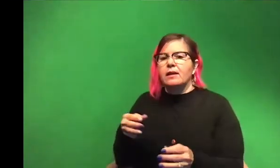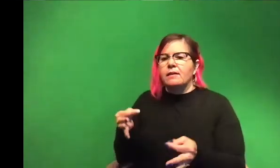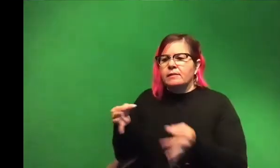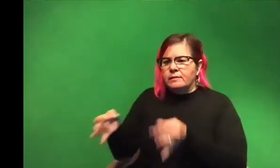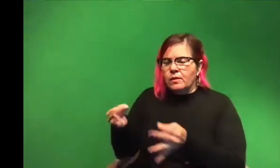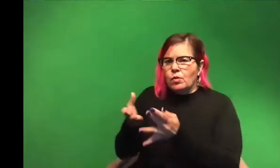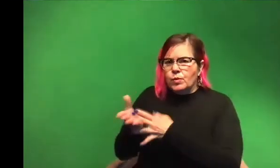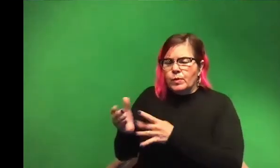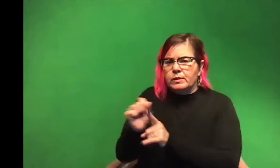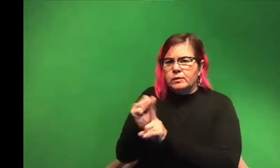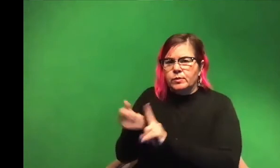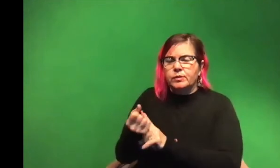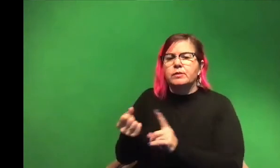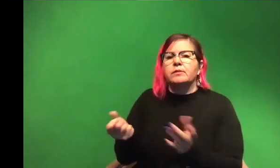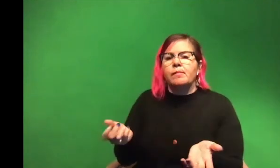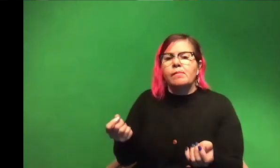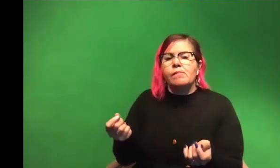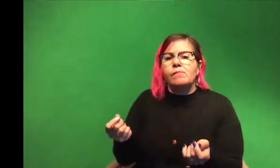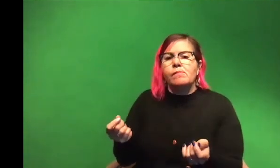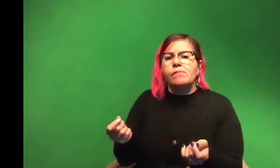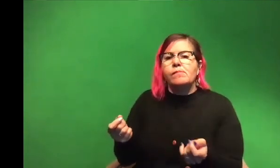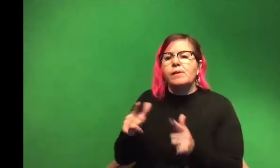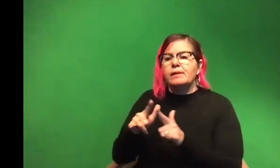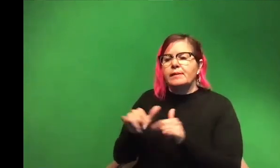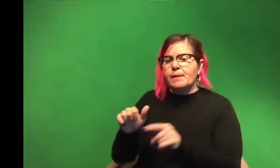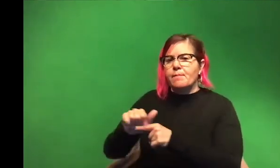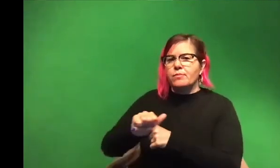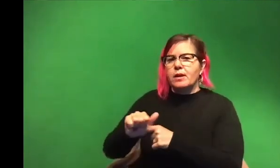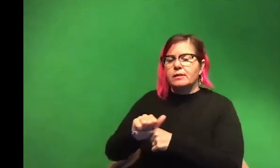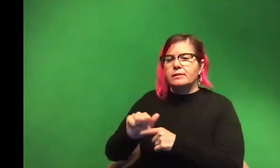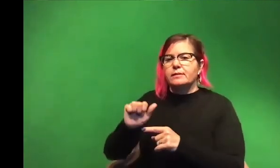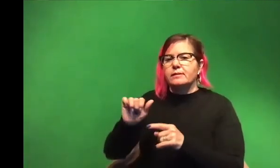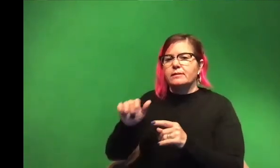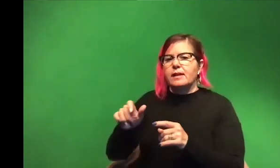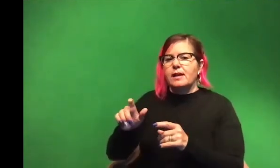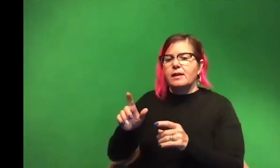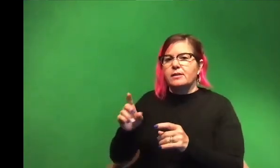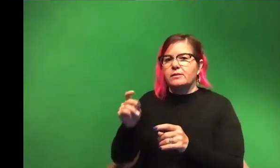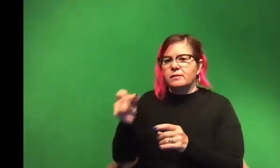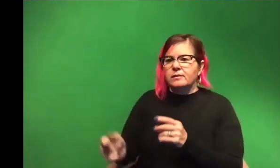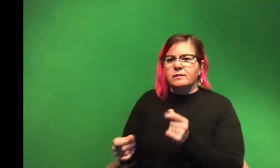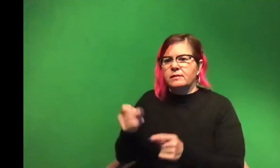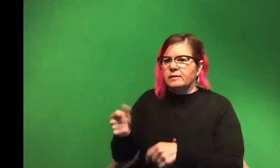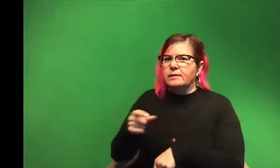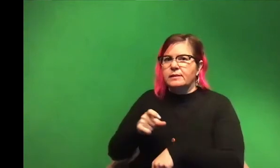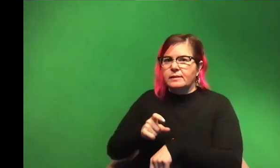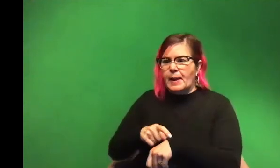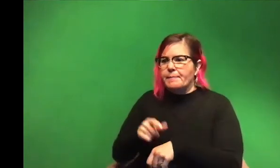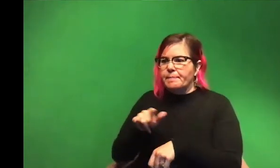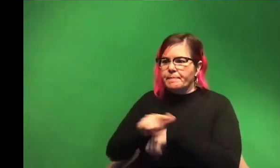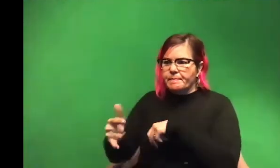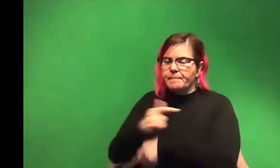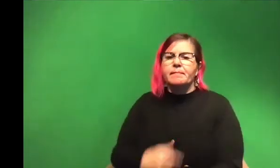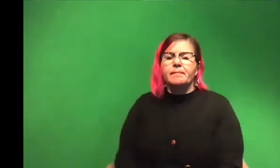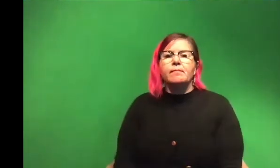of situation while being able to practice that kind of just-in-time quick flying. Right.